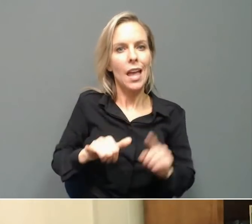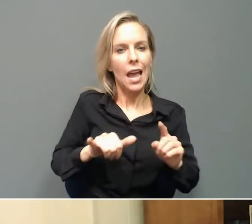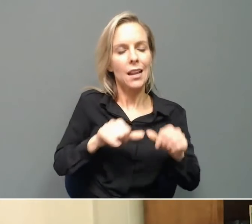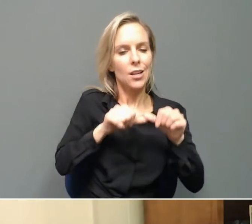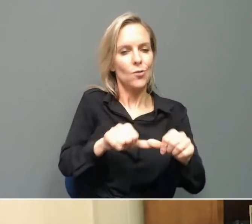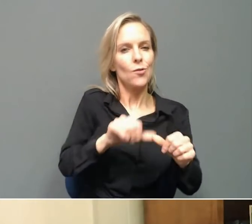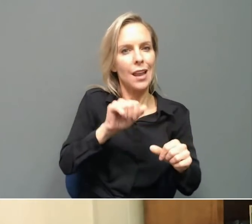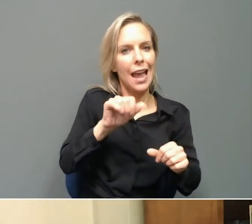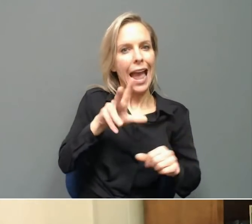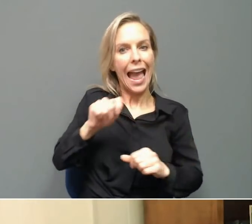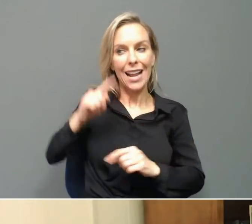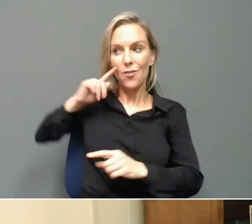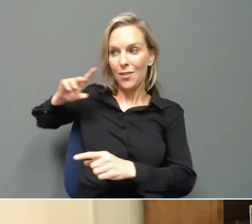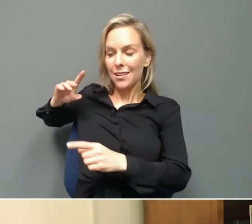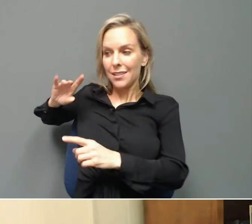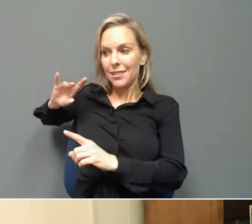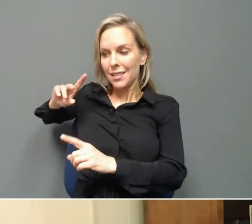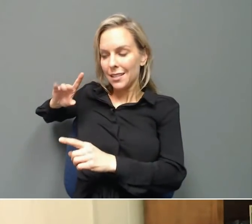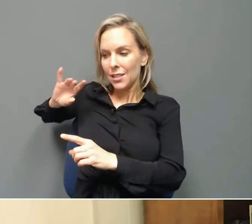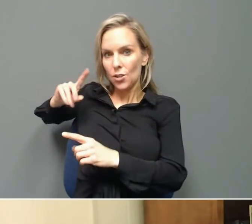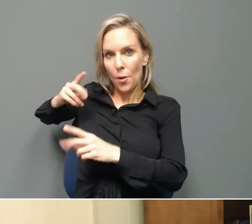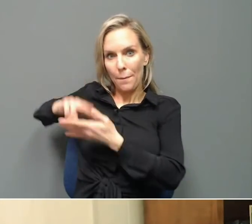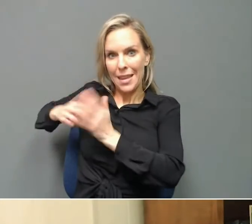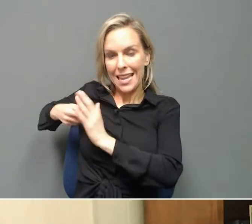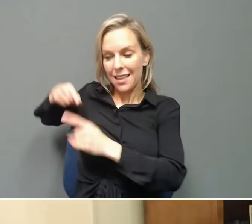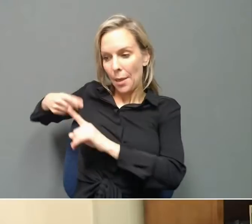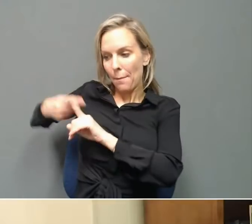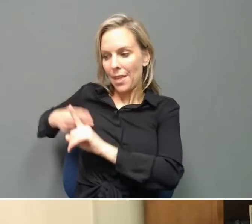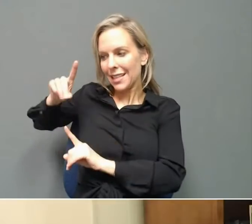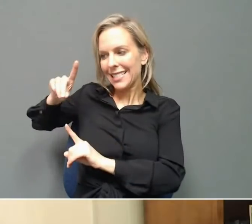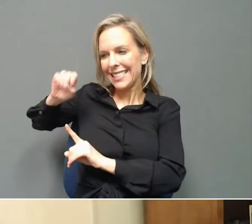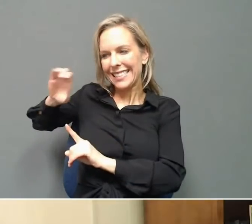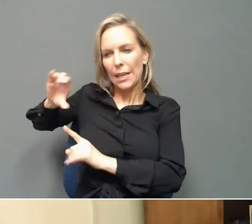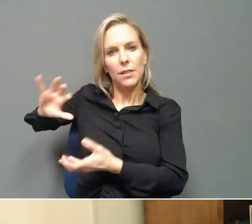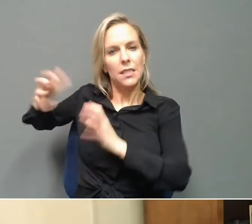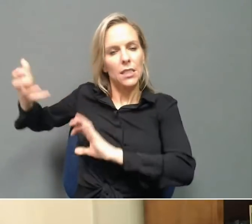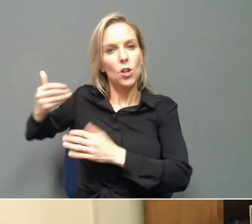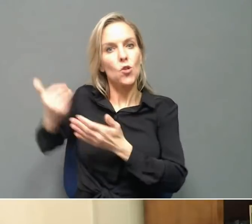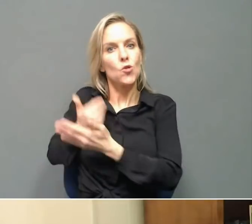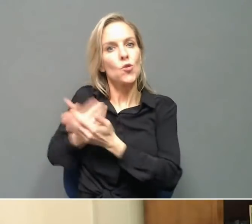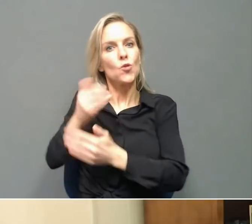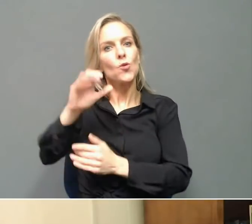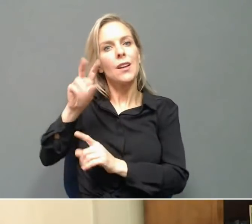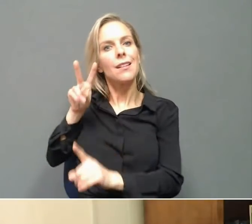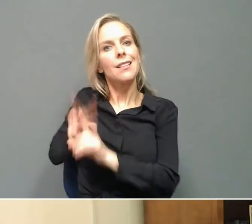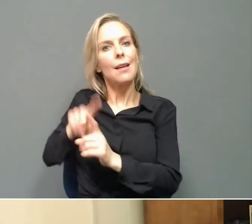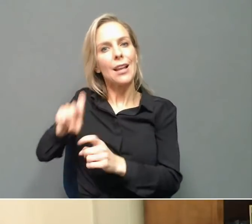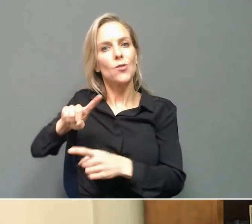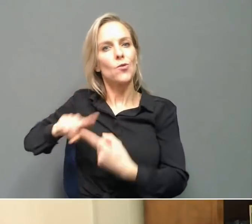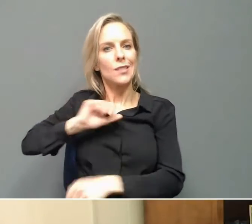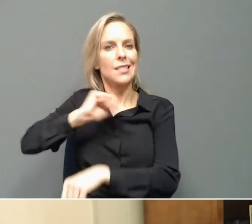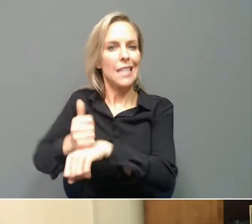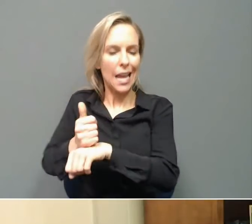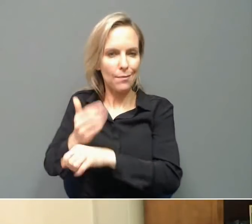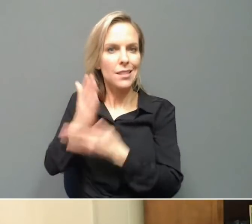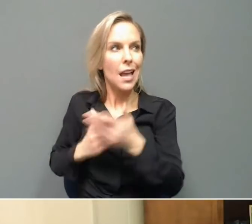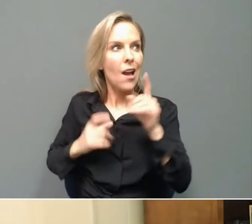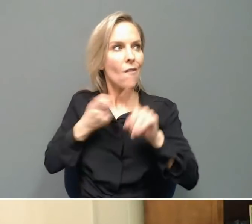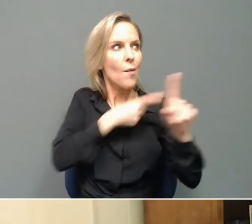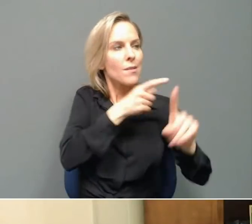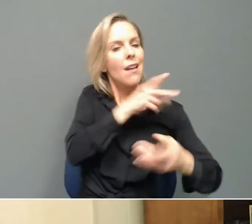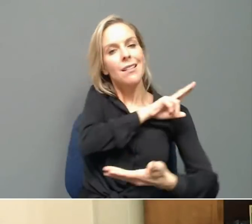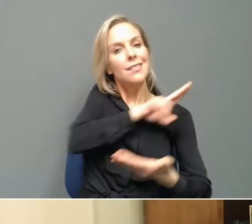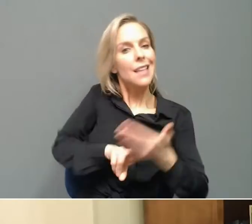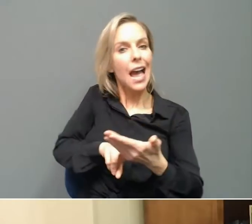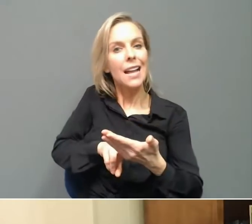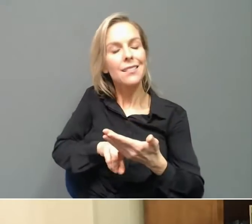time, and so all new claims had to be set up. So I believe some of that is still going on. I will confirm that for you, but